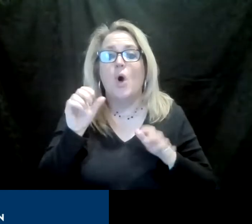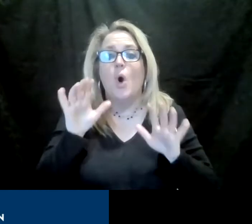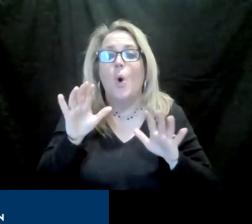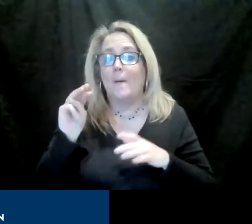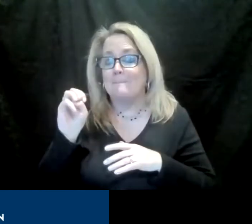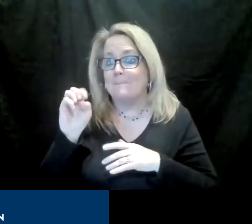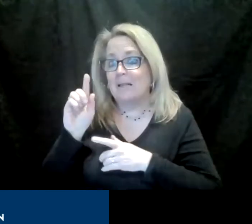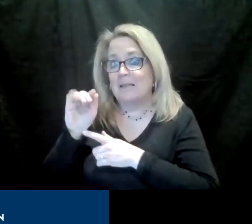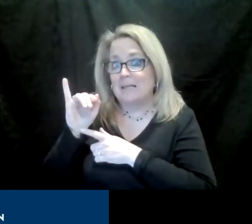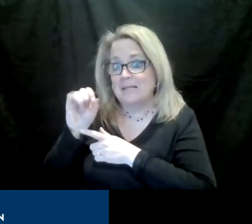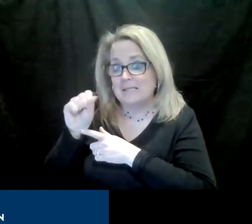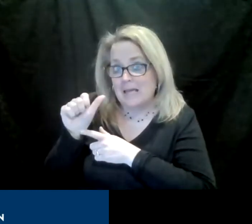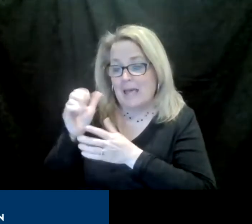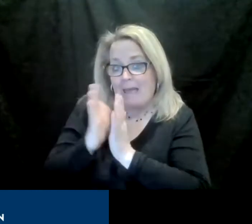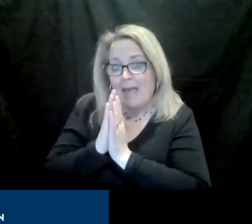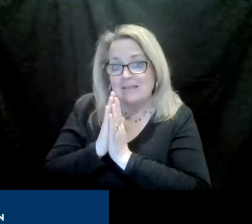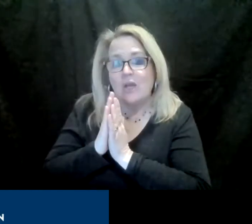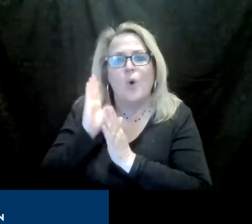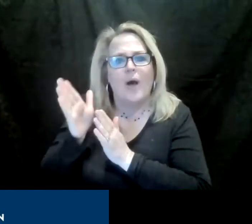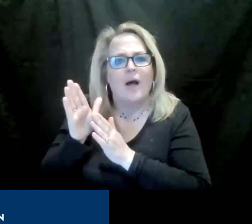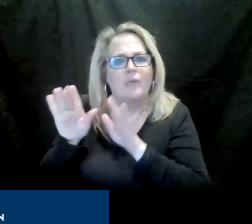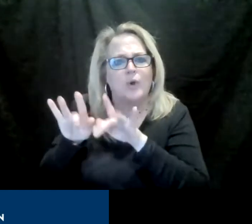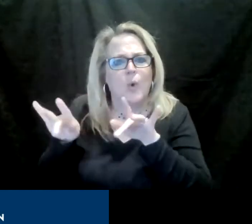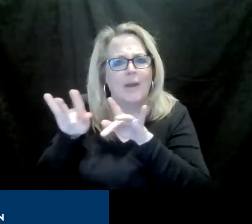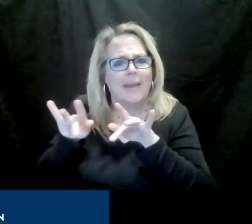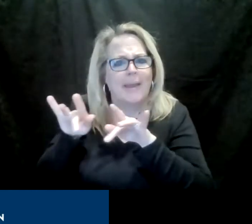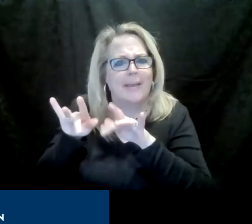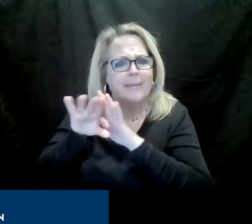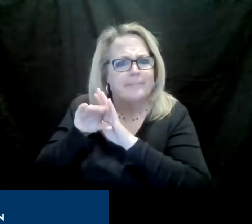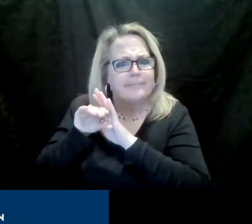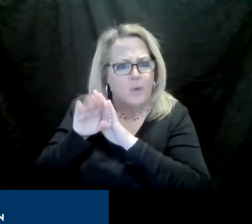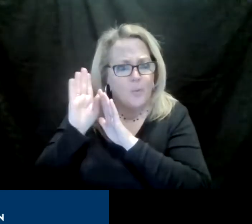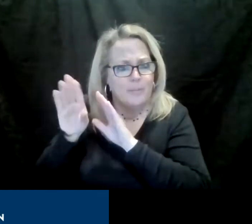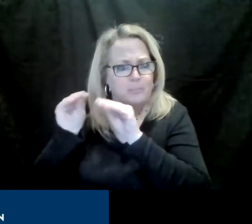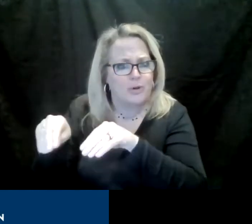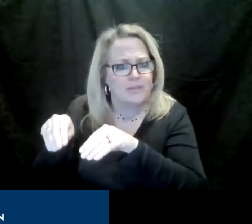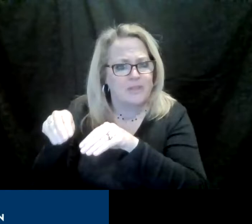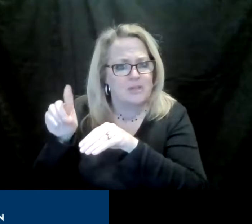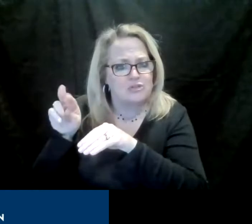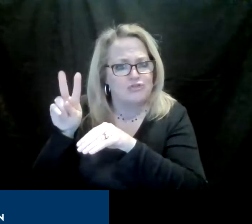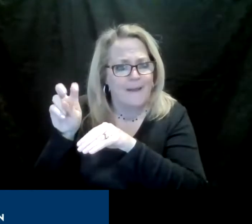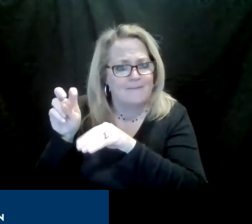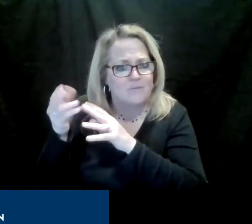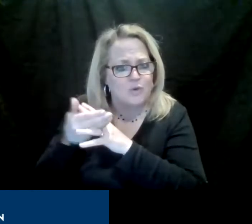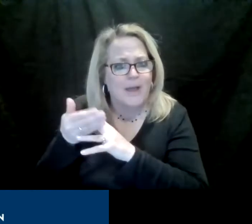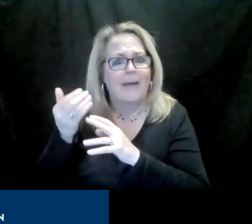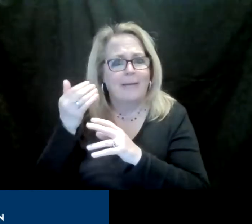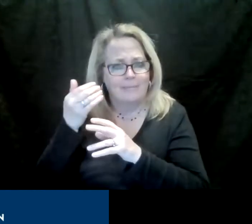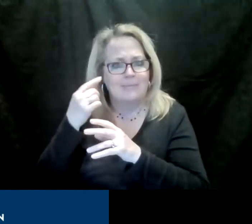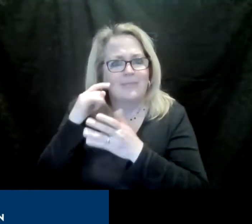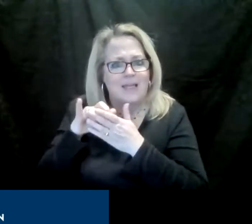Melissa asked if the recording will be put into the Drive folder, and I think it's in the PowerPoint, which is in the Drive